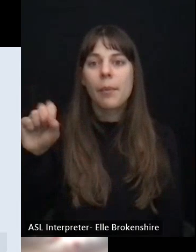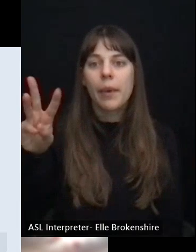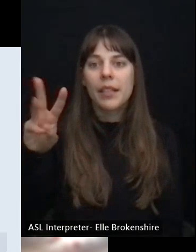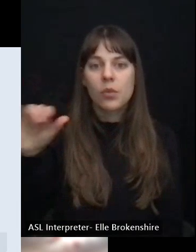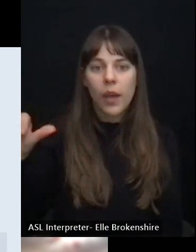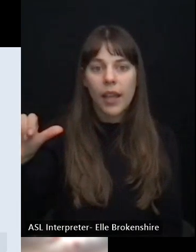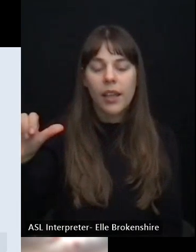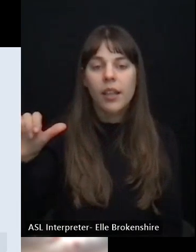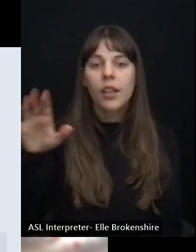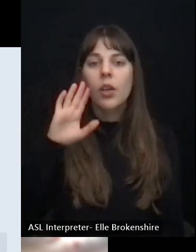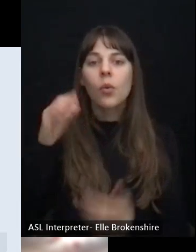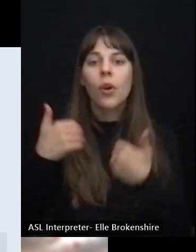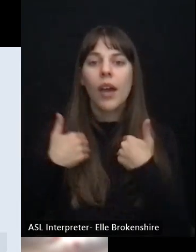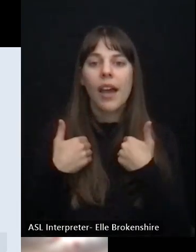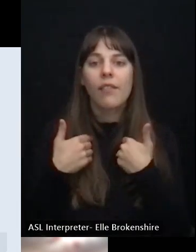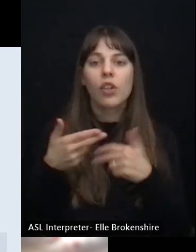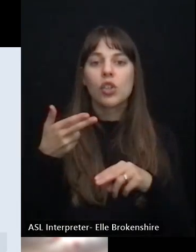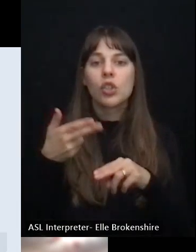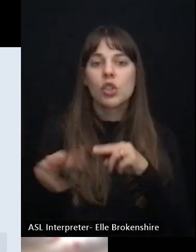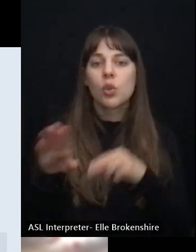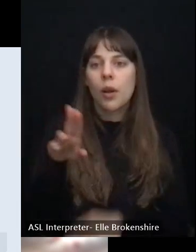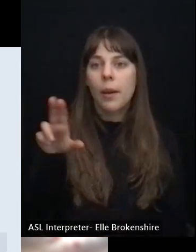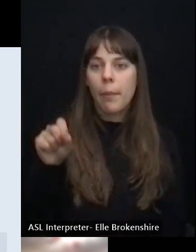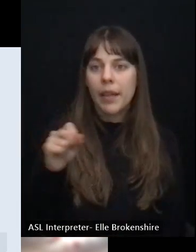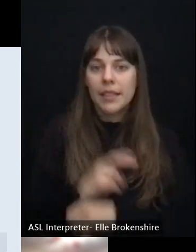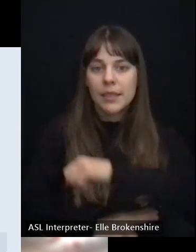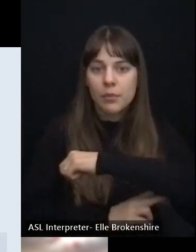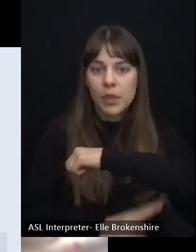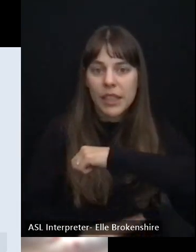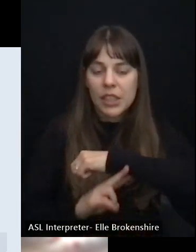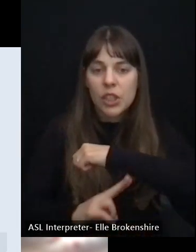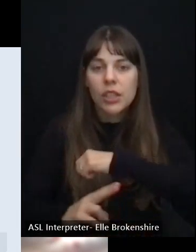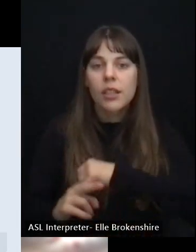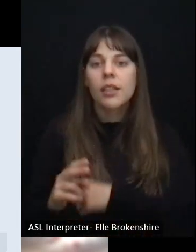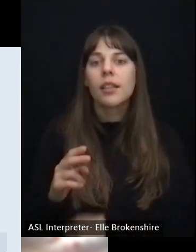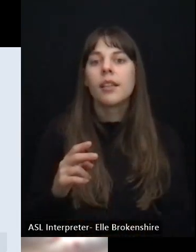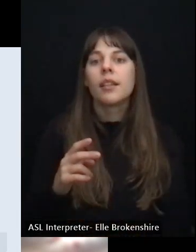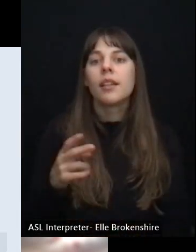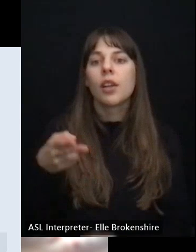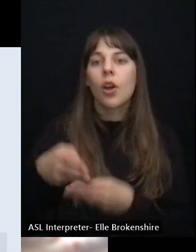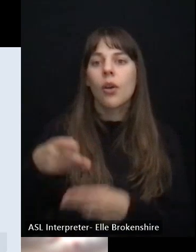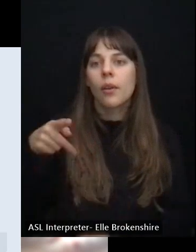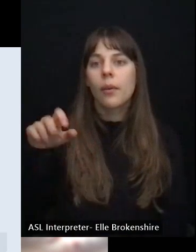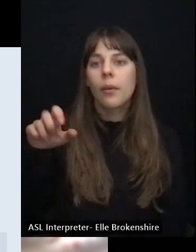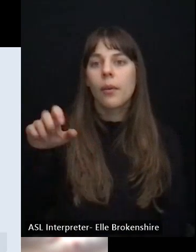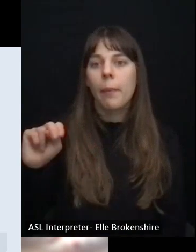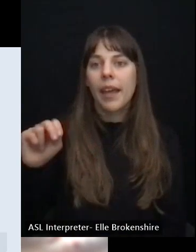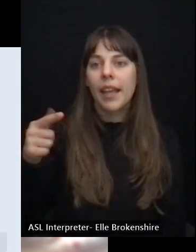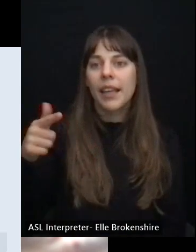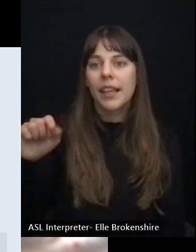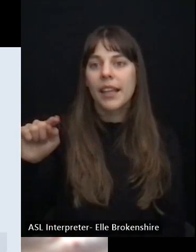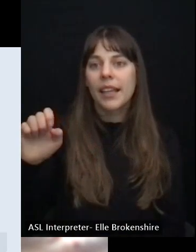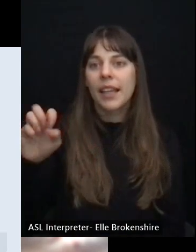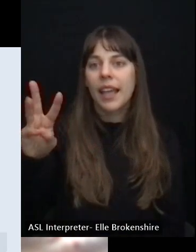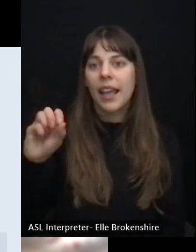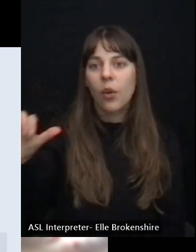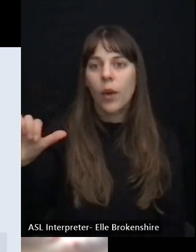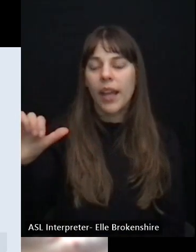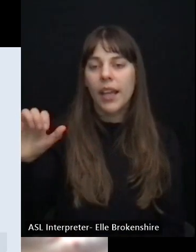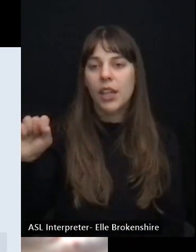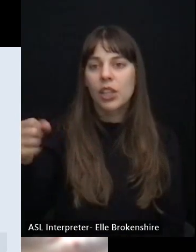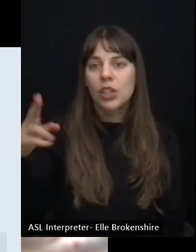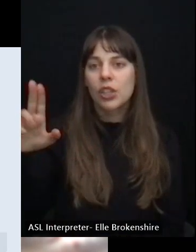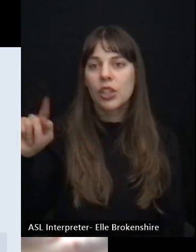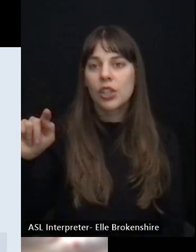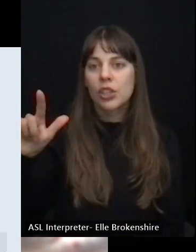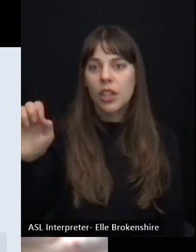using articulated buses, such as the one you saw on the first slide, called the Penn Gateway Shuttle, and it will run from just outside the